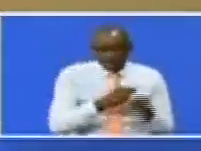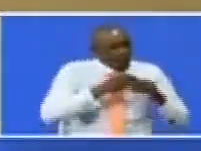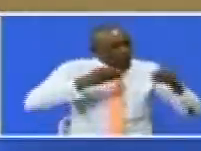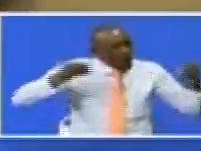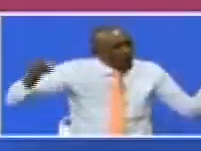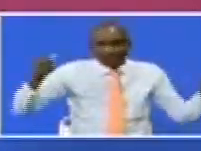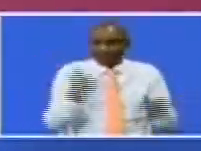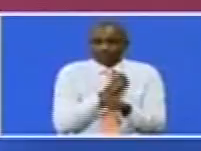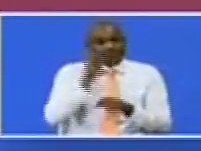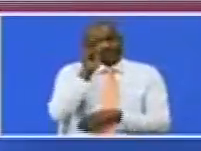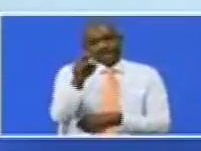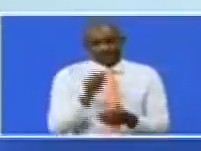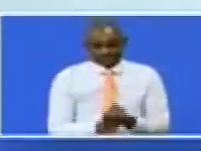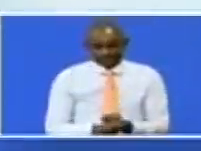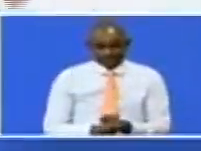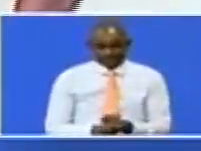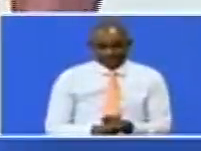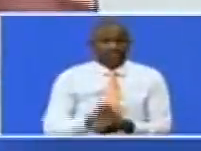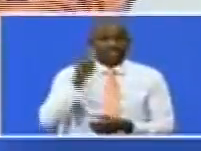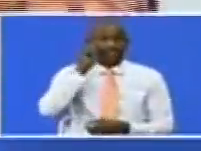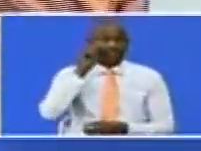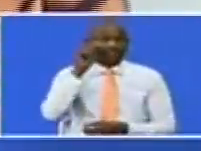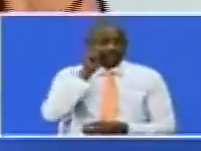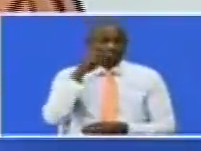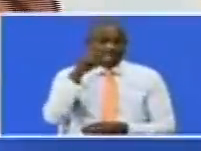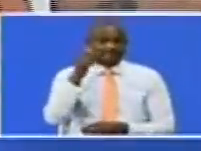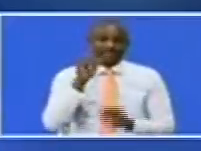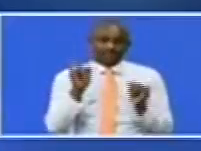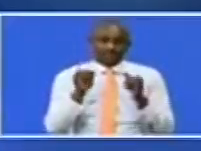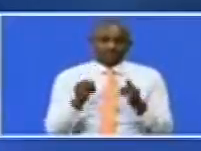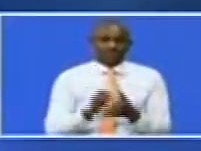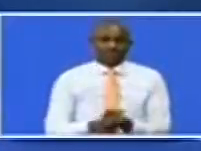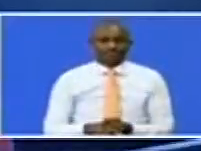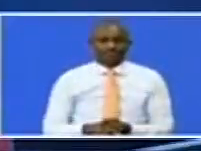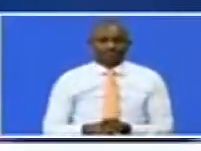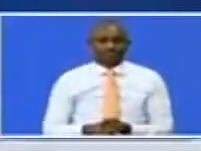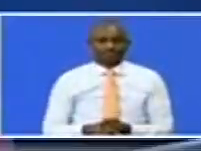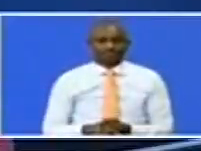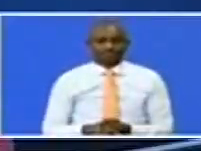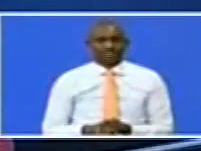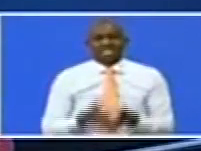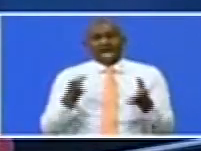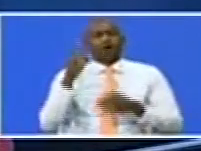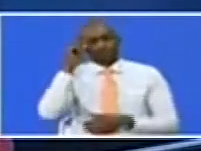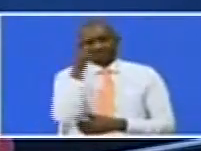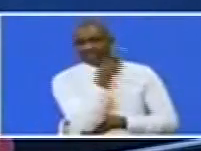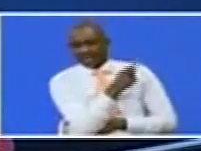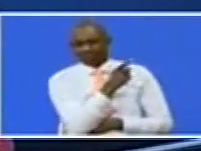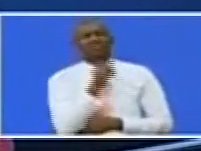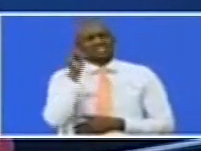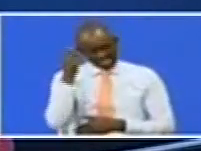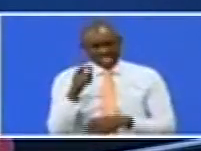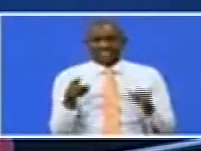public eye. Timothy Otieno, KTN News. To the courts now, Kenyan Deputy